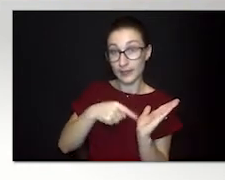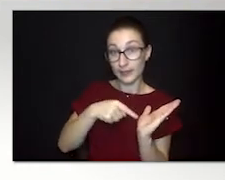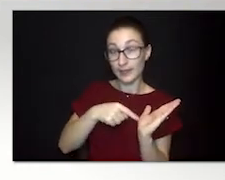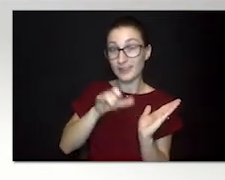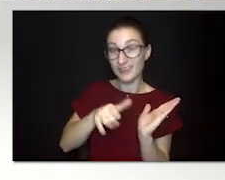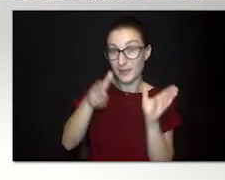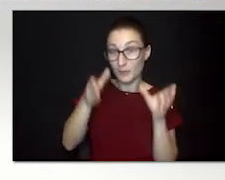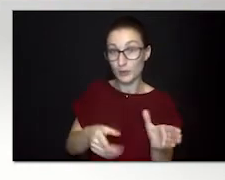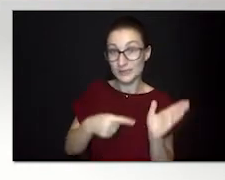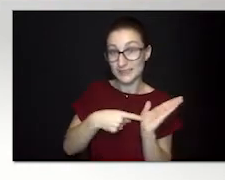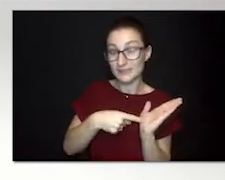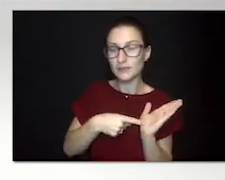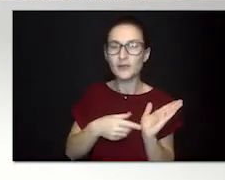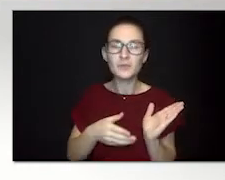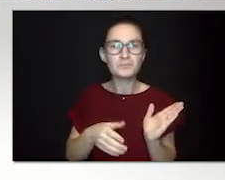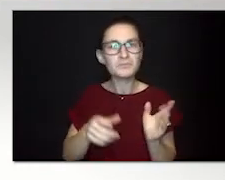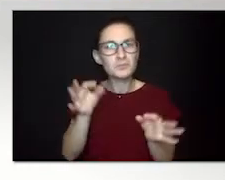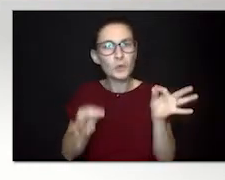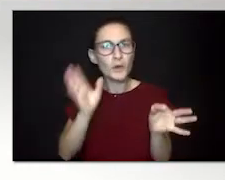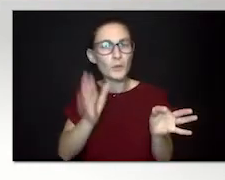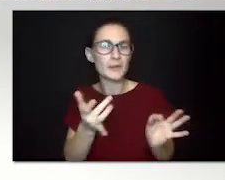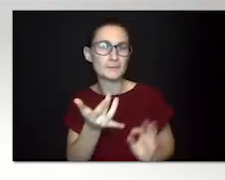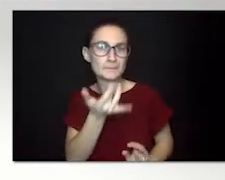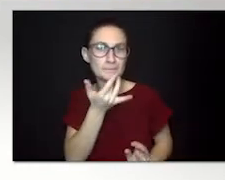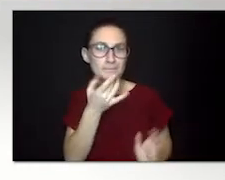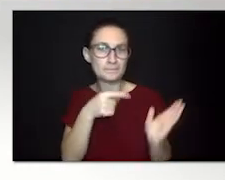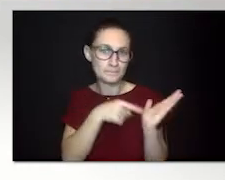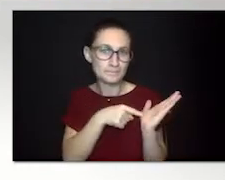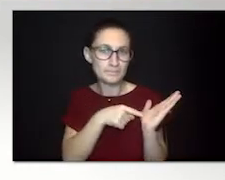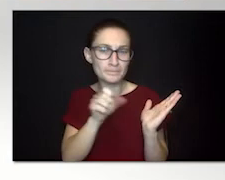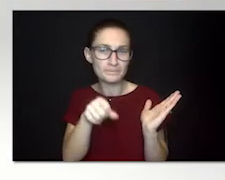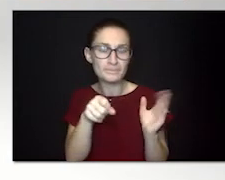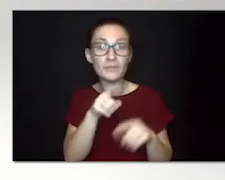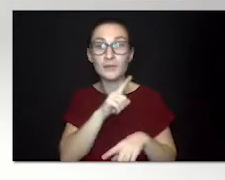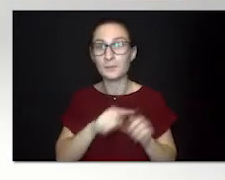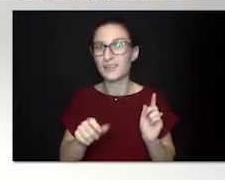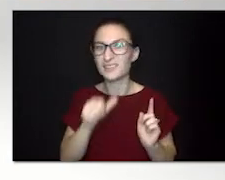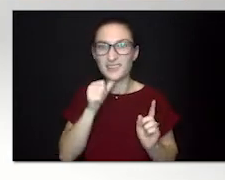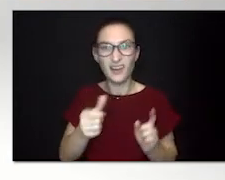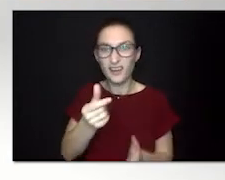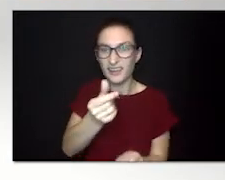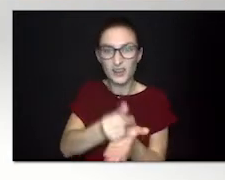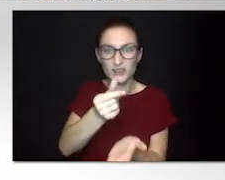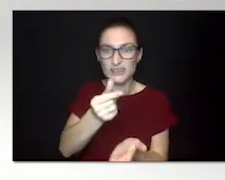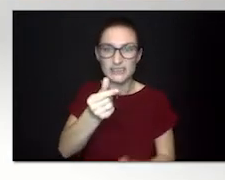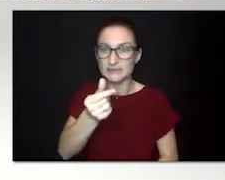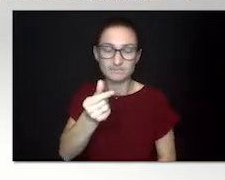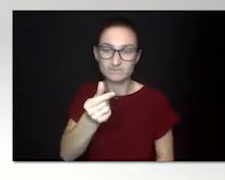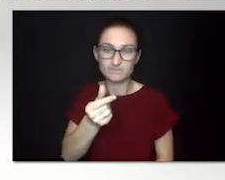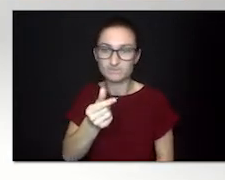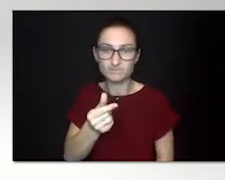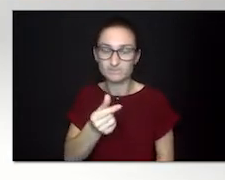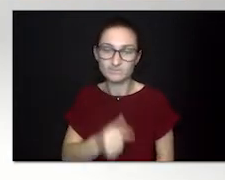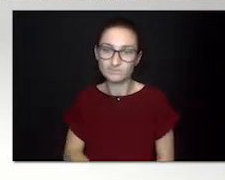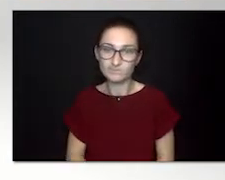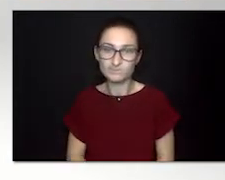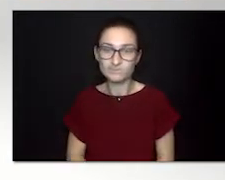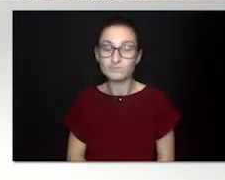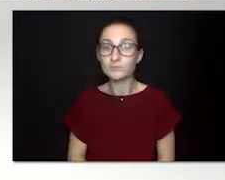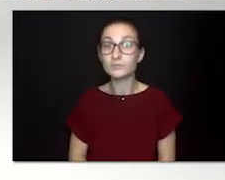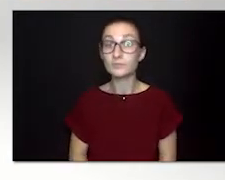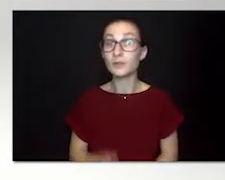will always have preference. So the court will look to that person to be appointed. It's never a guarantee, because what if they don't qualify for another